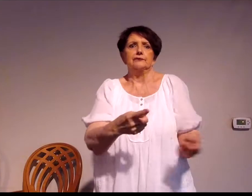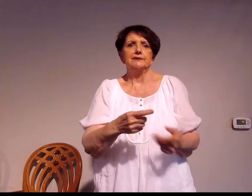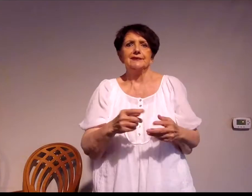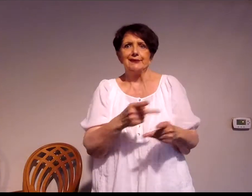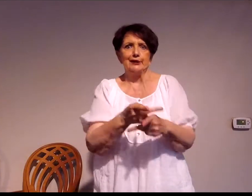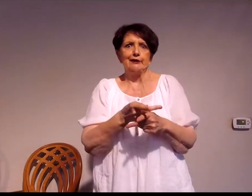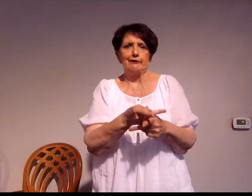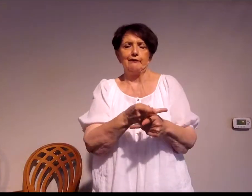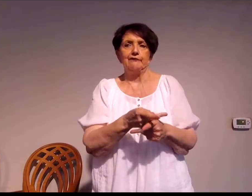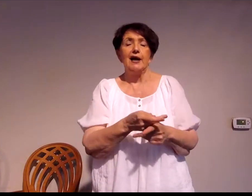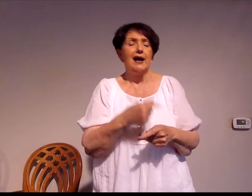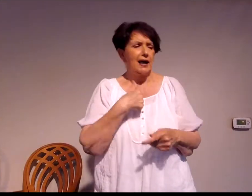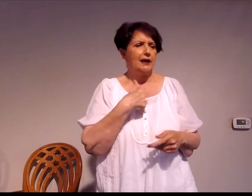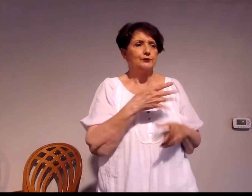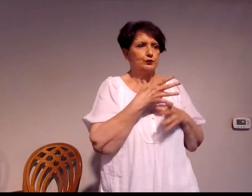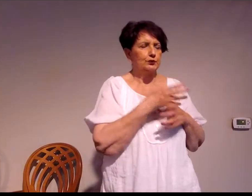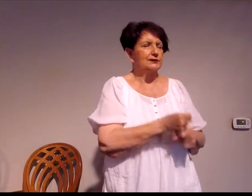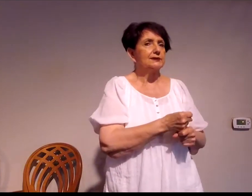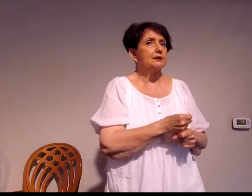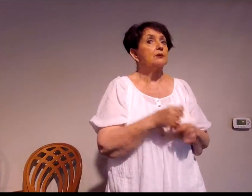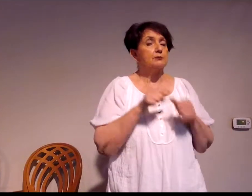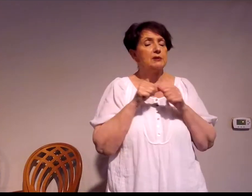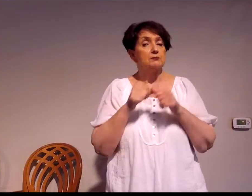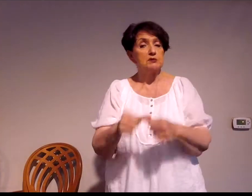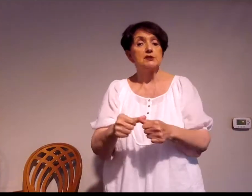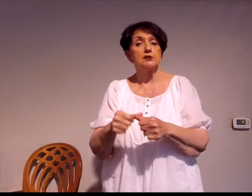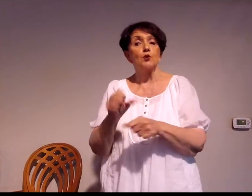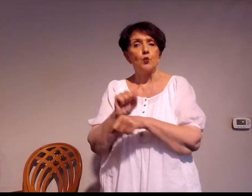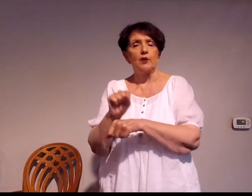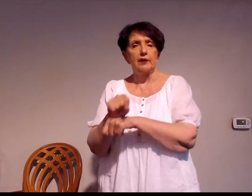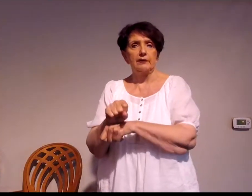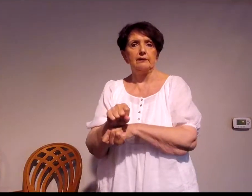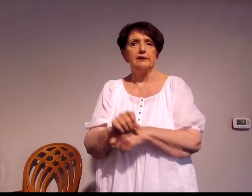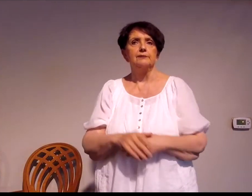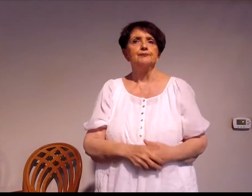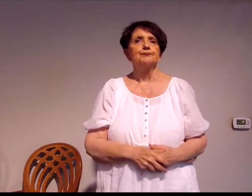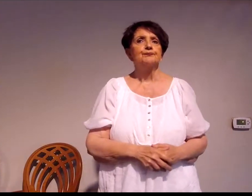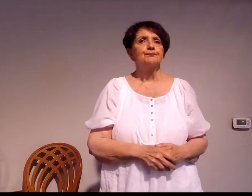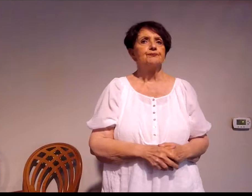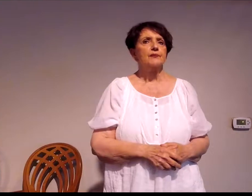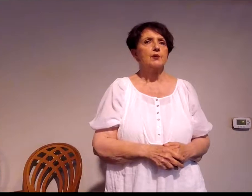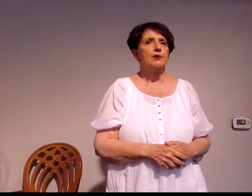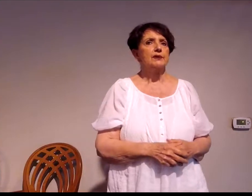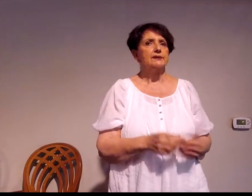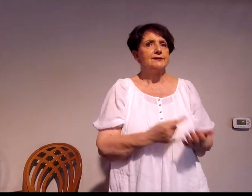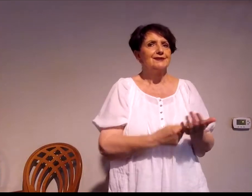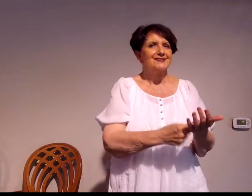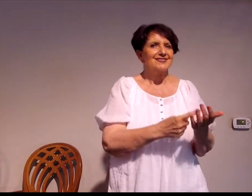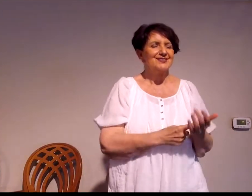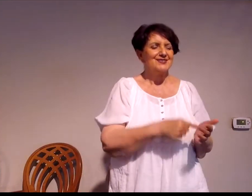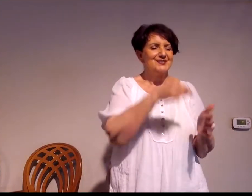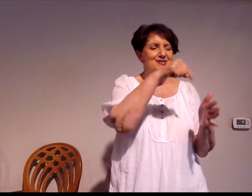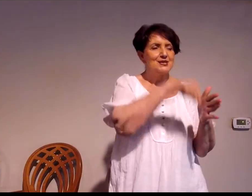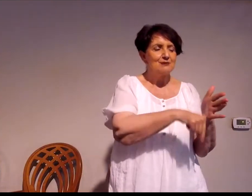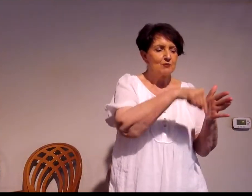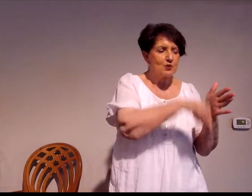but at least for me, I'm still working on them. So we're just going to work on them together, and we're going to go deeper and deeper